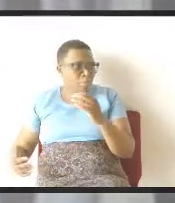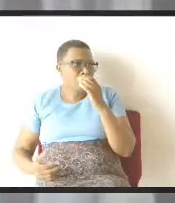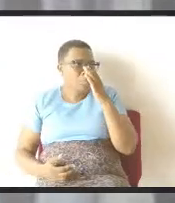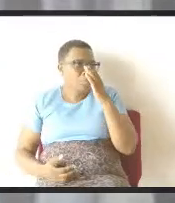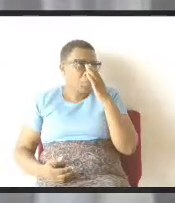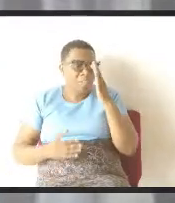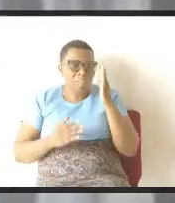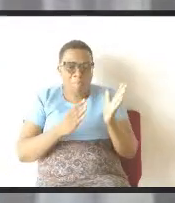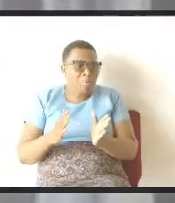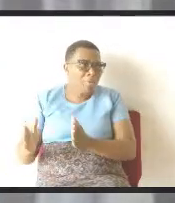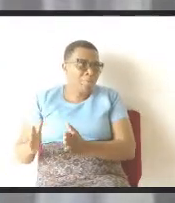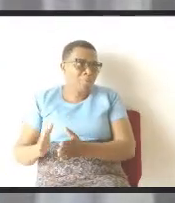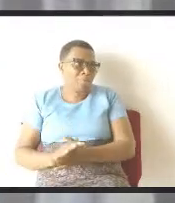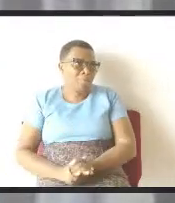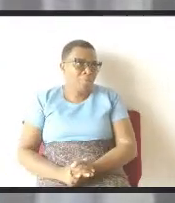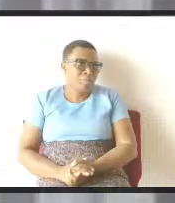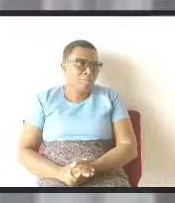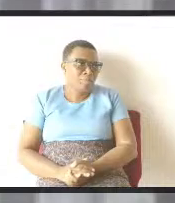room, or turn off the television.